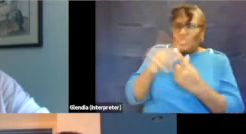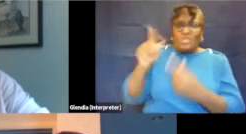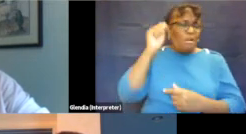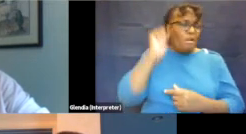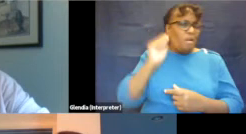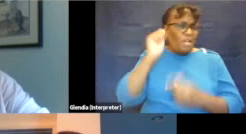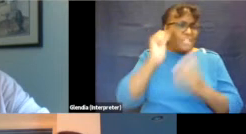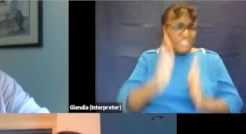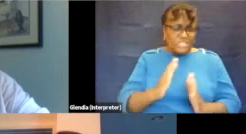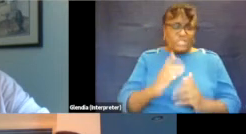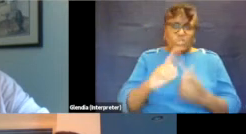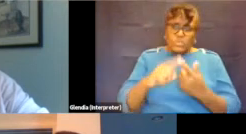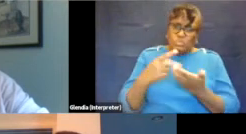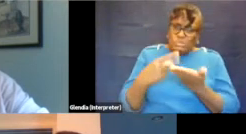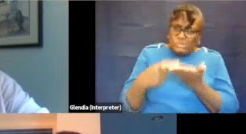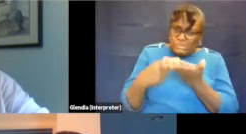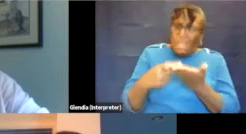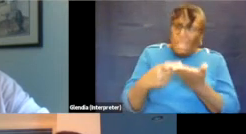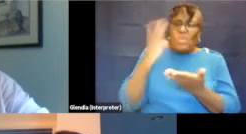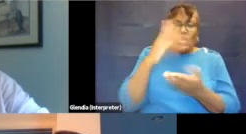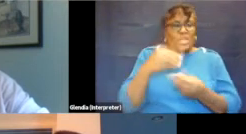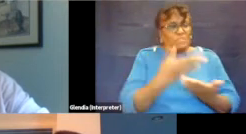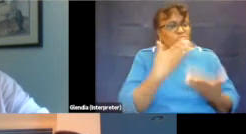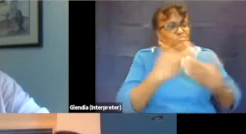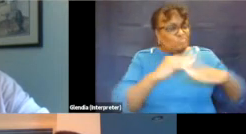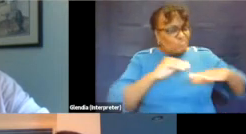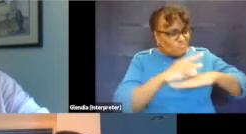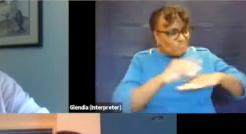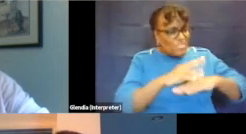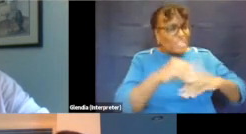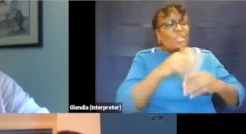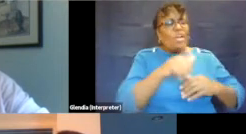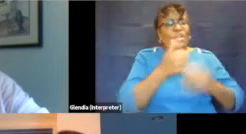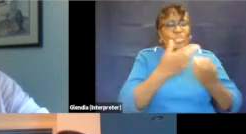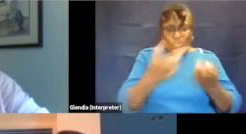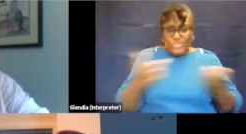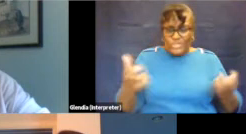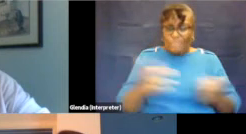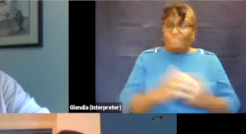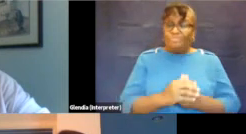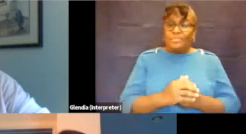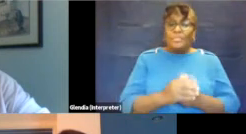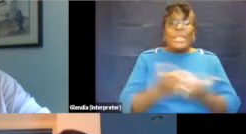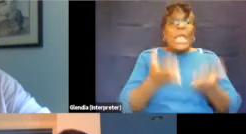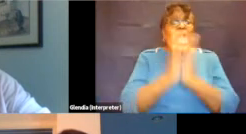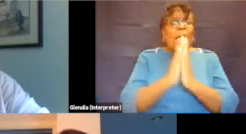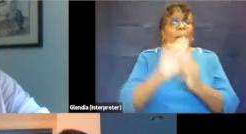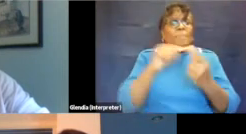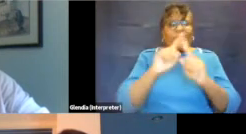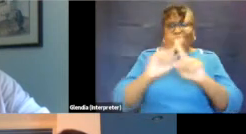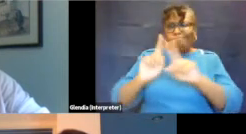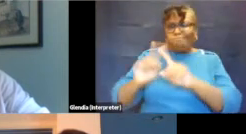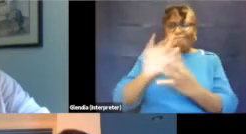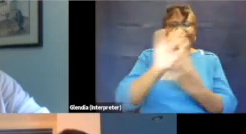advice and resources. Ask about options that may be available for your child in his or her hearing care. So, picking